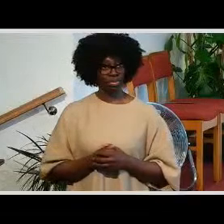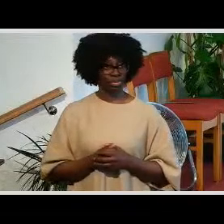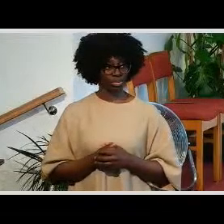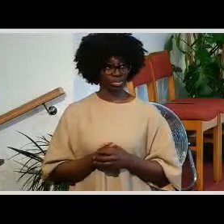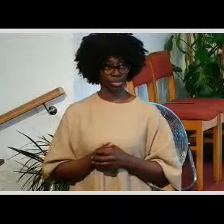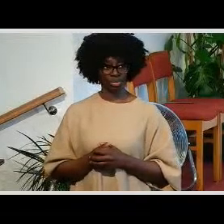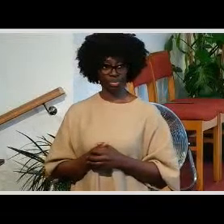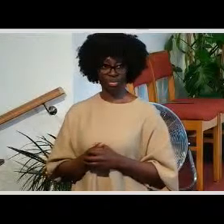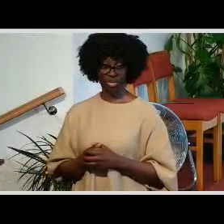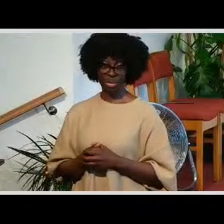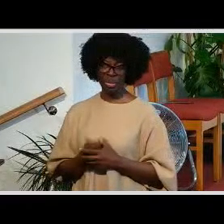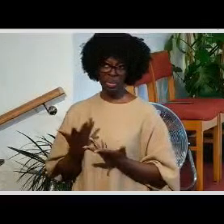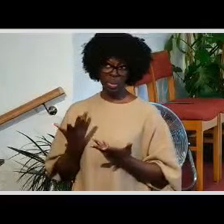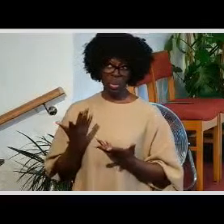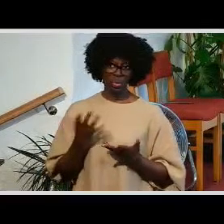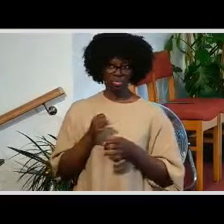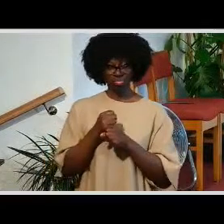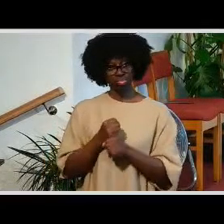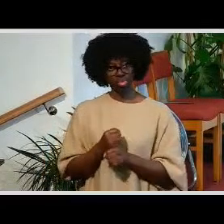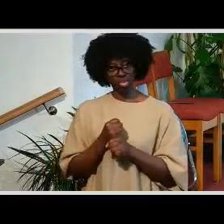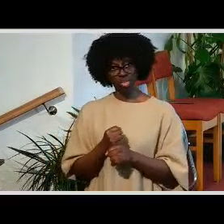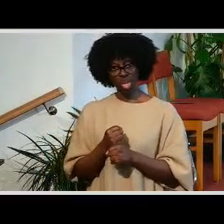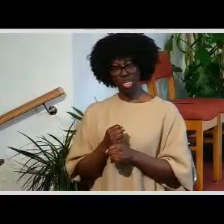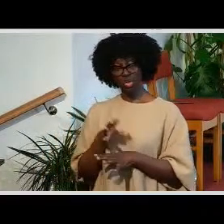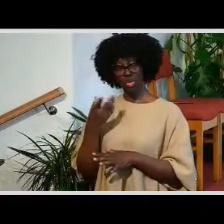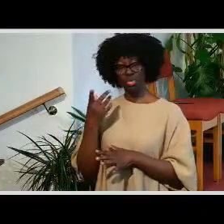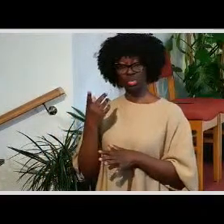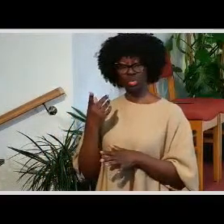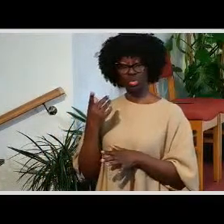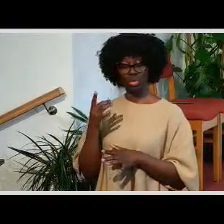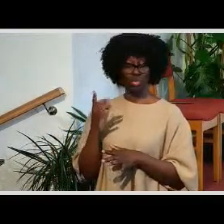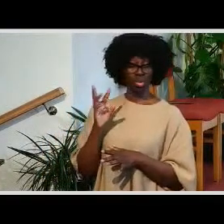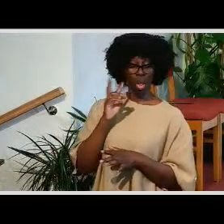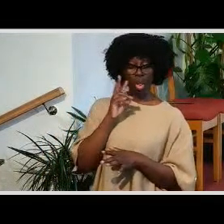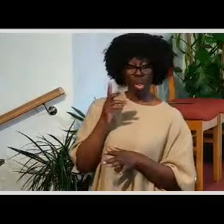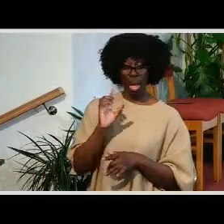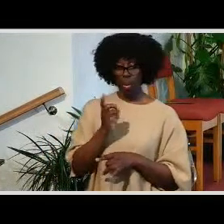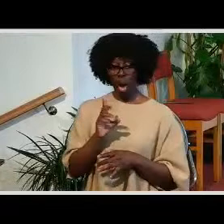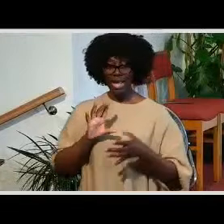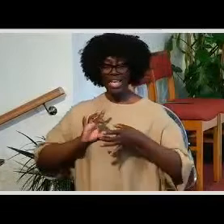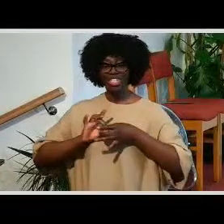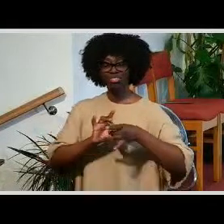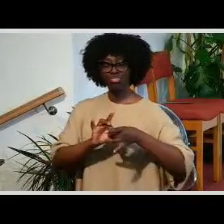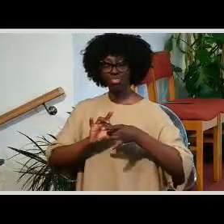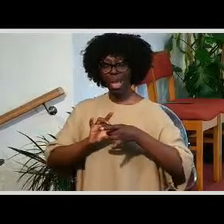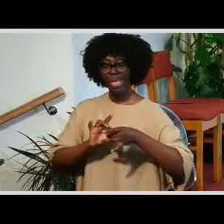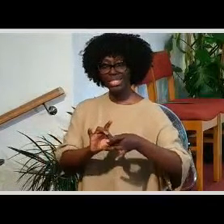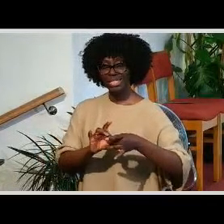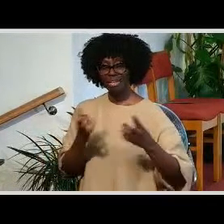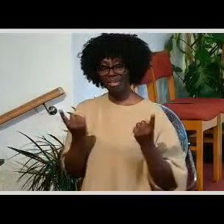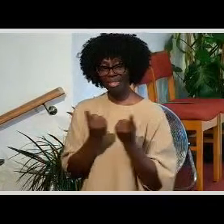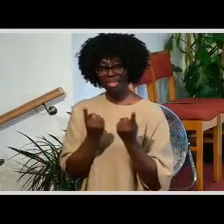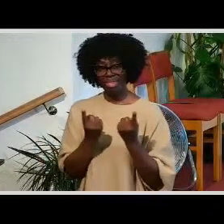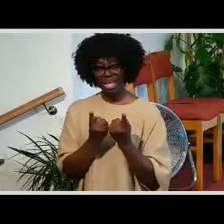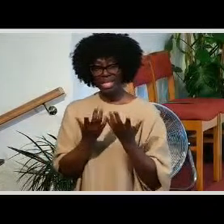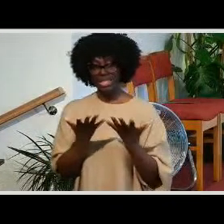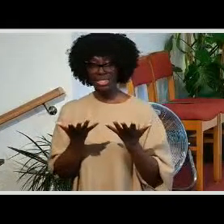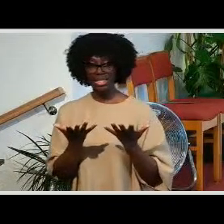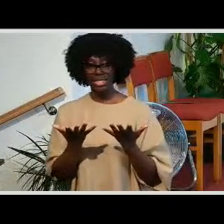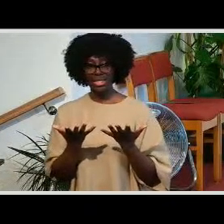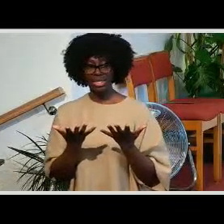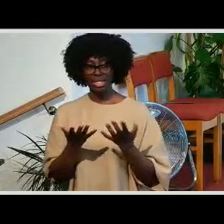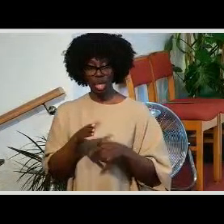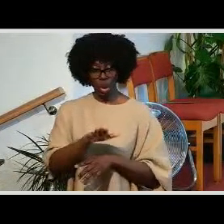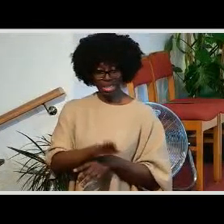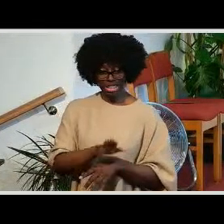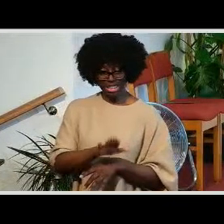for our church, we should look at interactive engagement. So with children or individuals who have GDD,